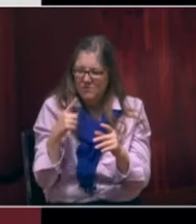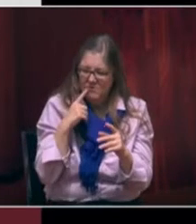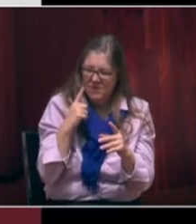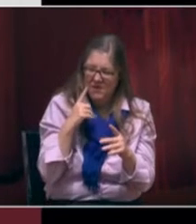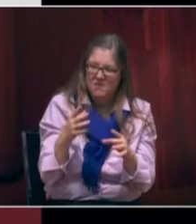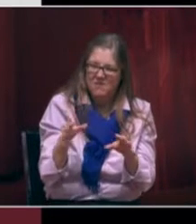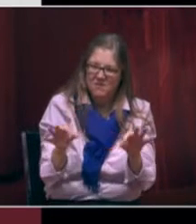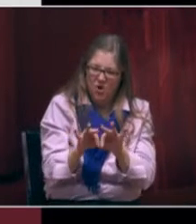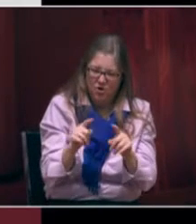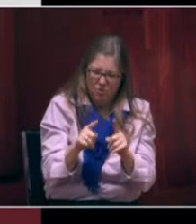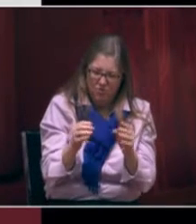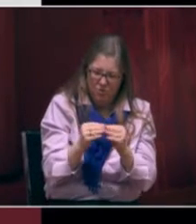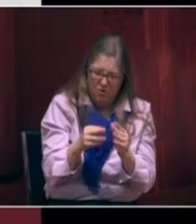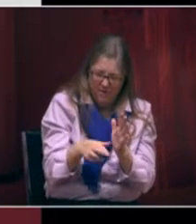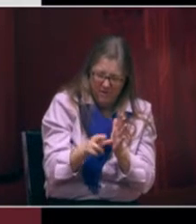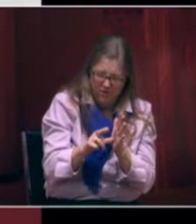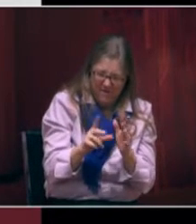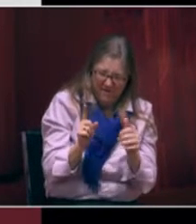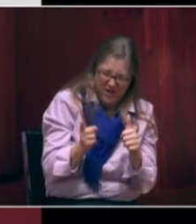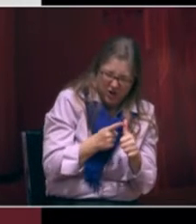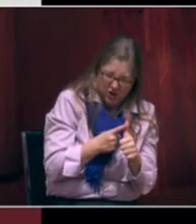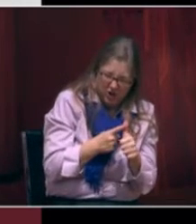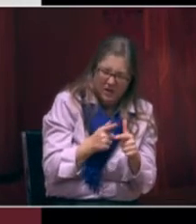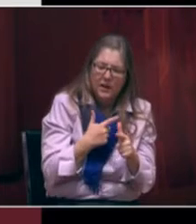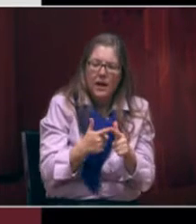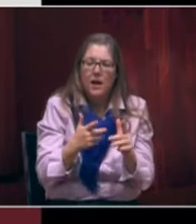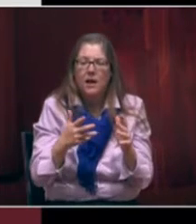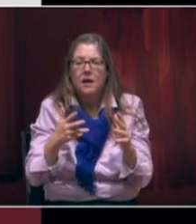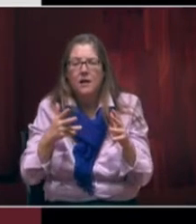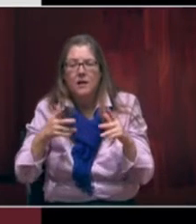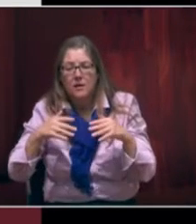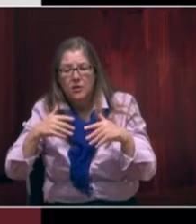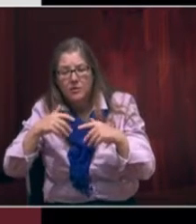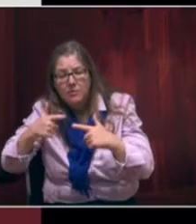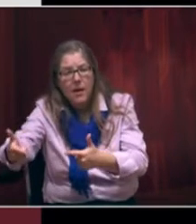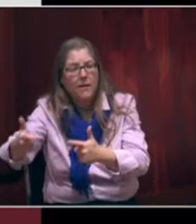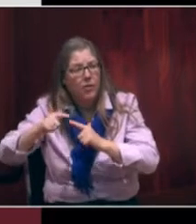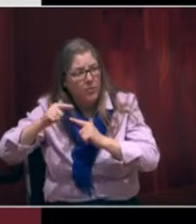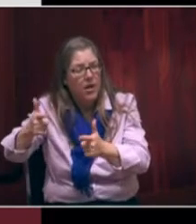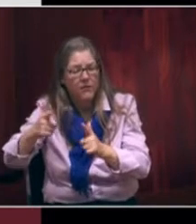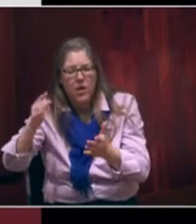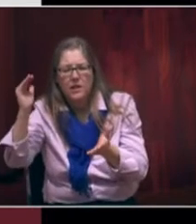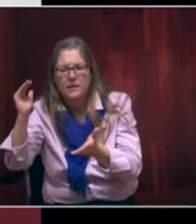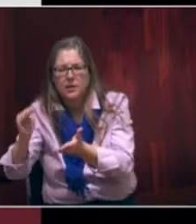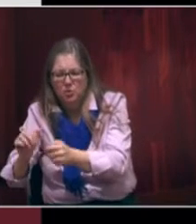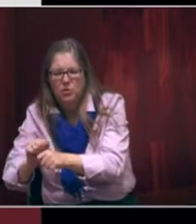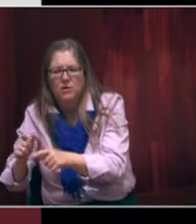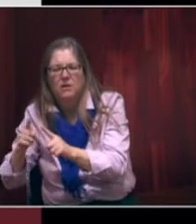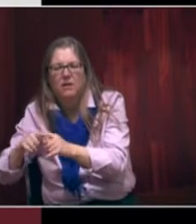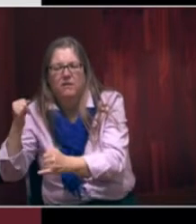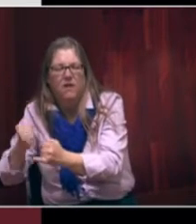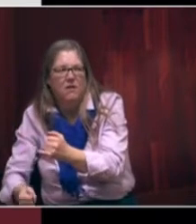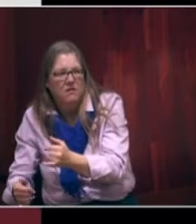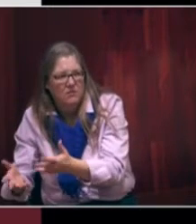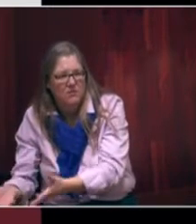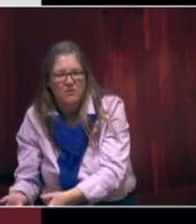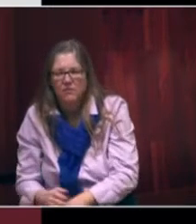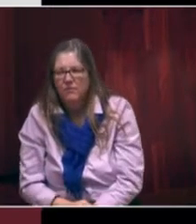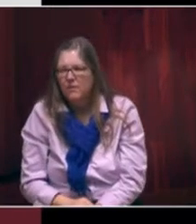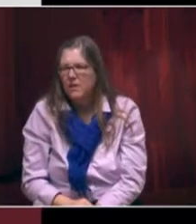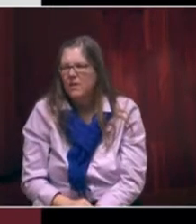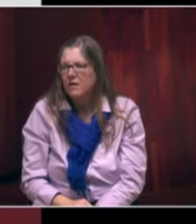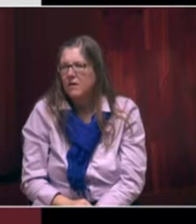still, before we throw any record out, get that 135 out and compare everything really closely and make sure all the data is in ARCUS correct.